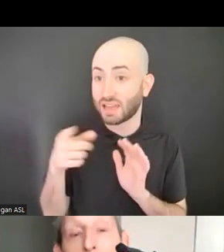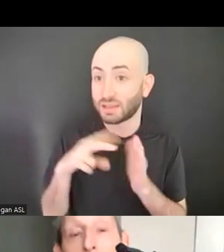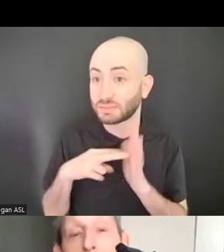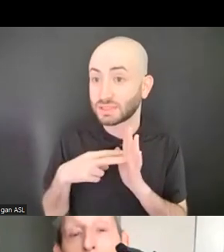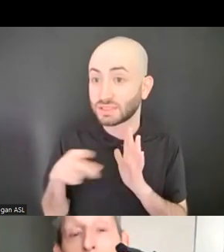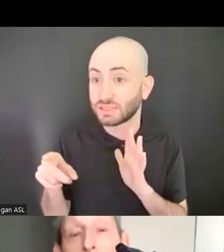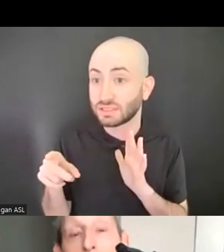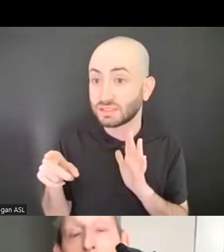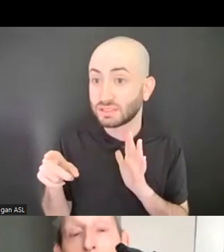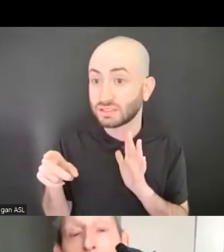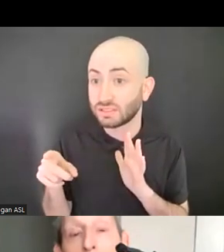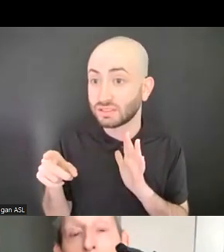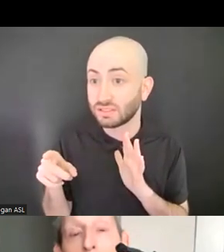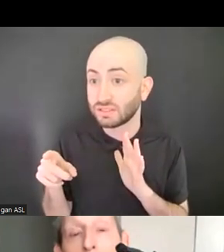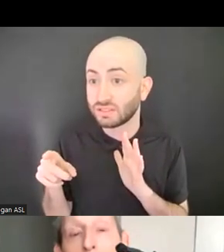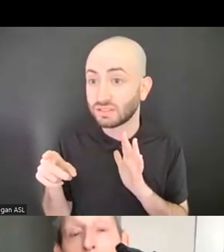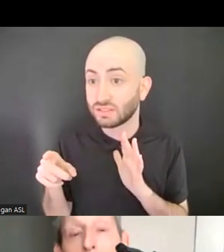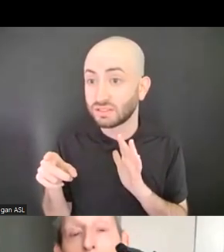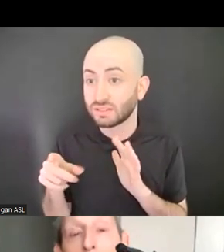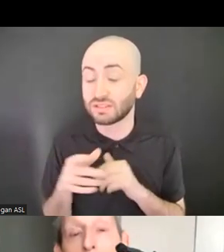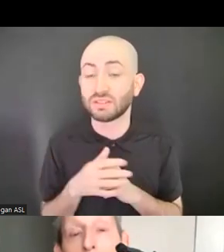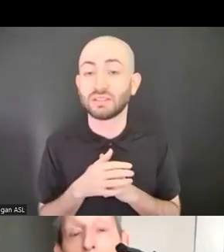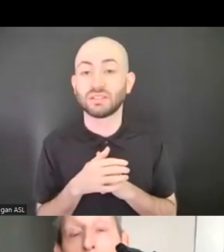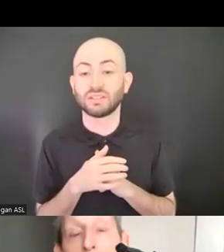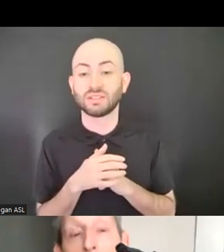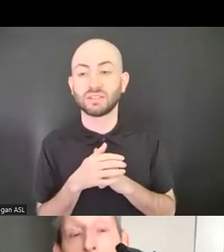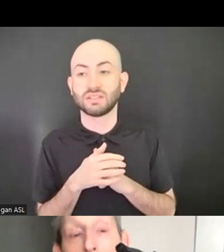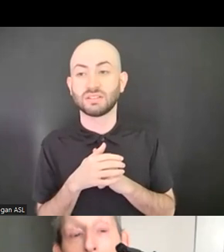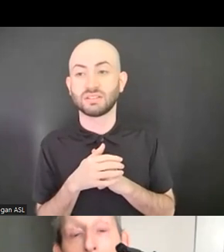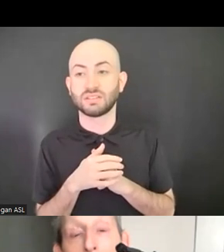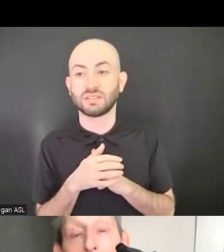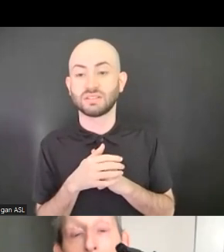with things that don't work